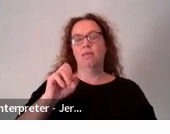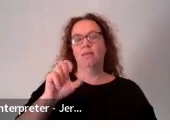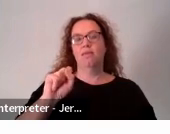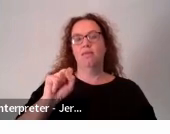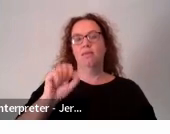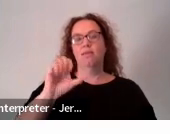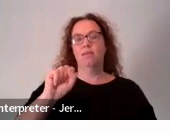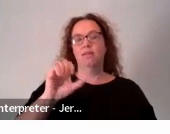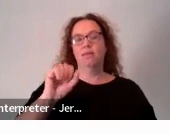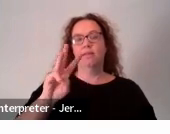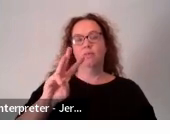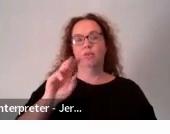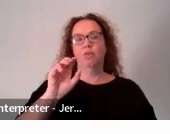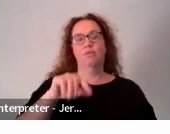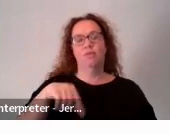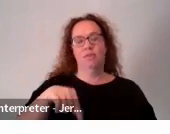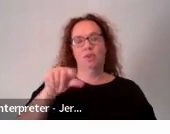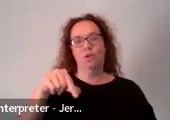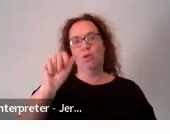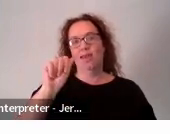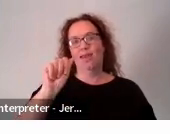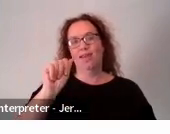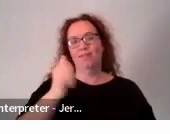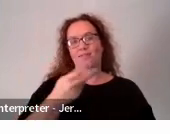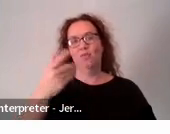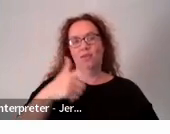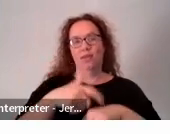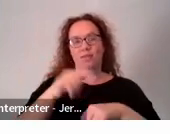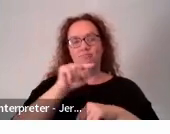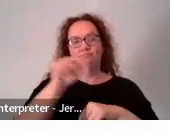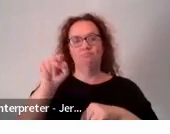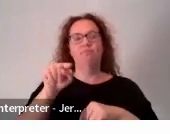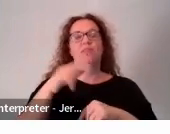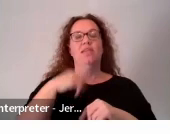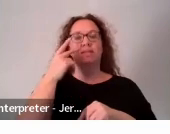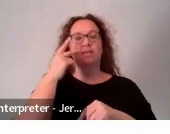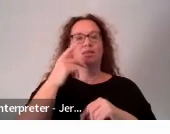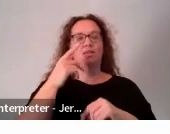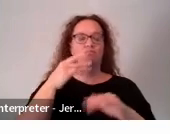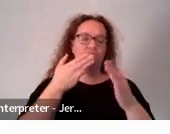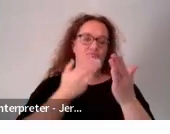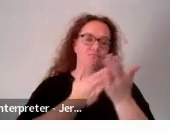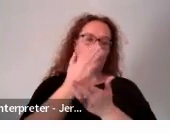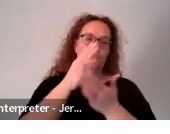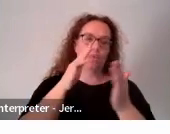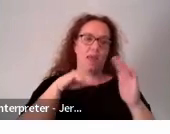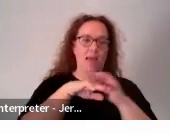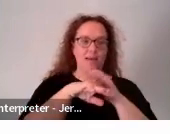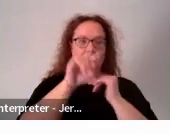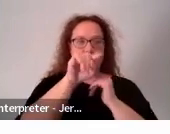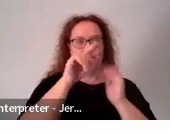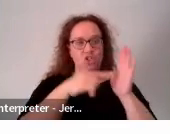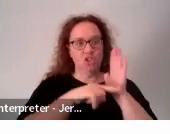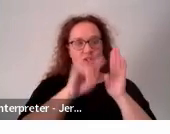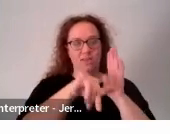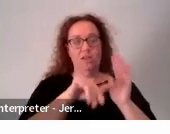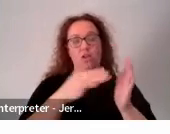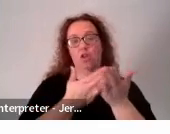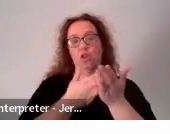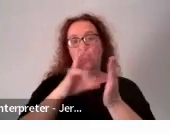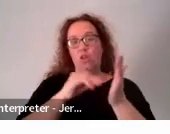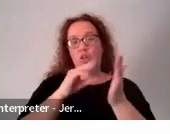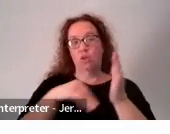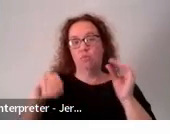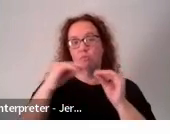kansascsw.com, in the Q&A a couple of times. We encourage everybody to visit that to learn more about the CSW, and